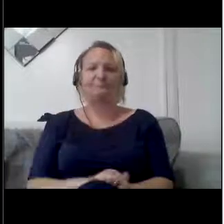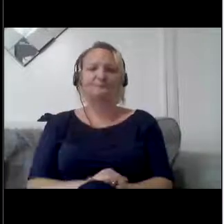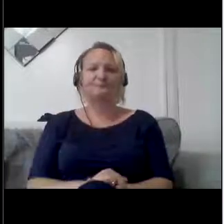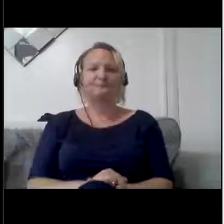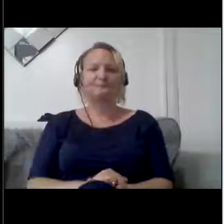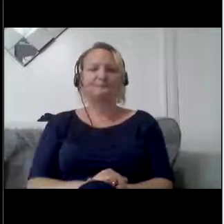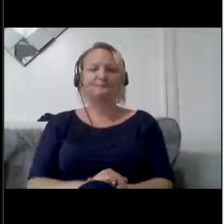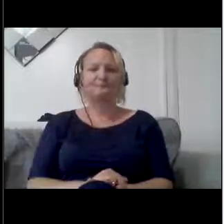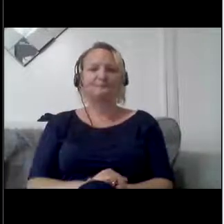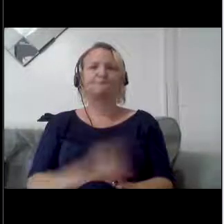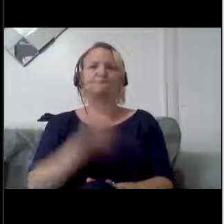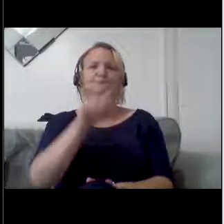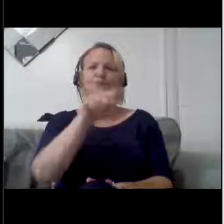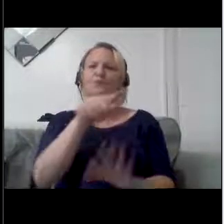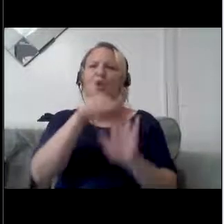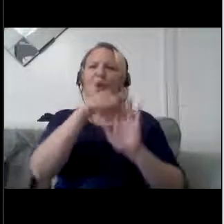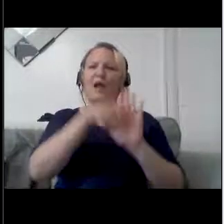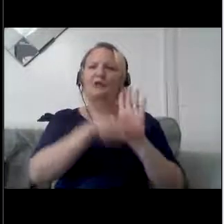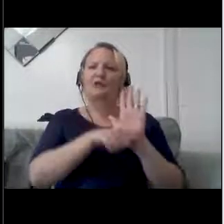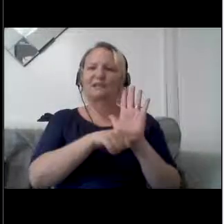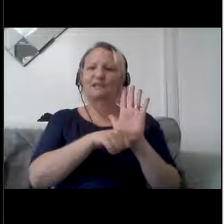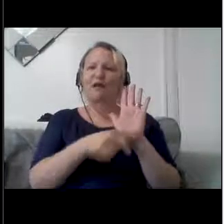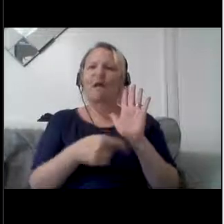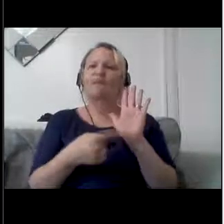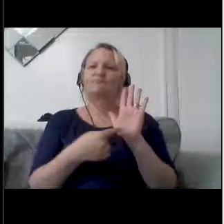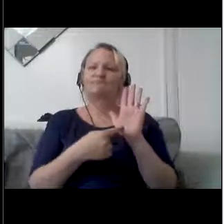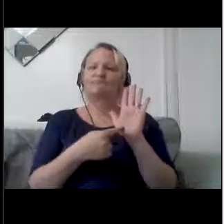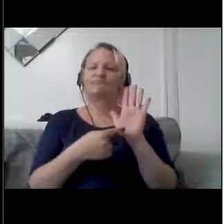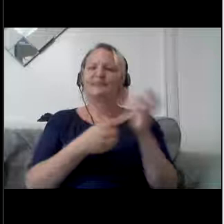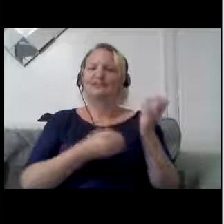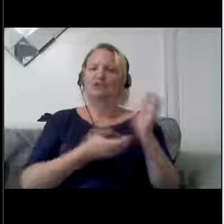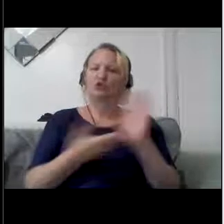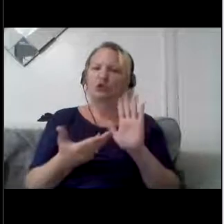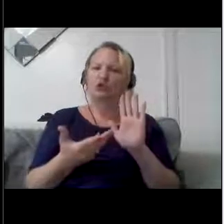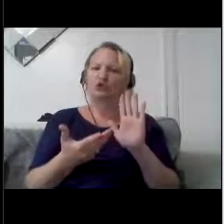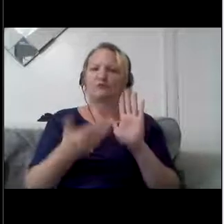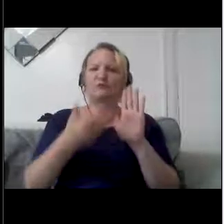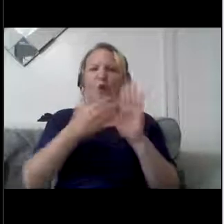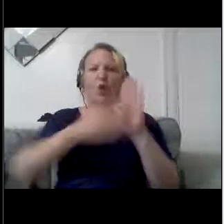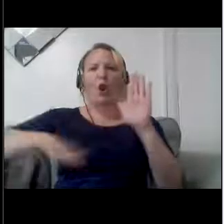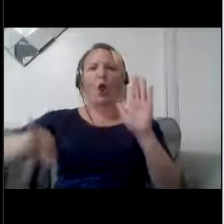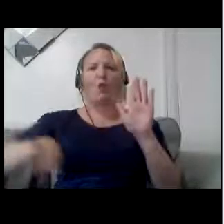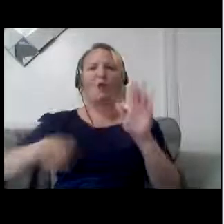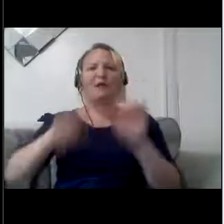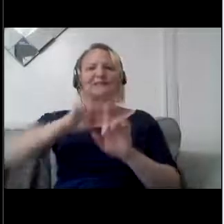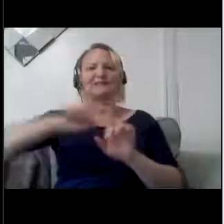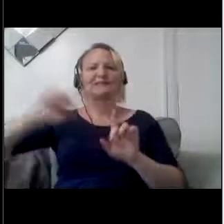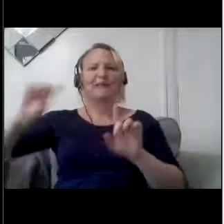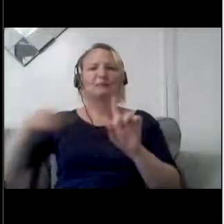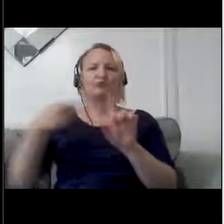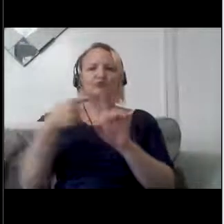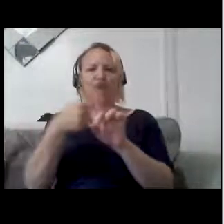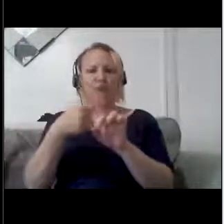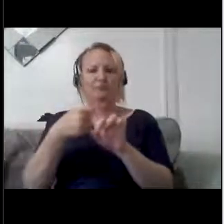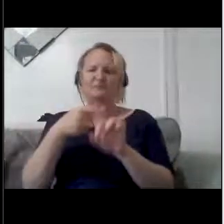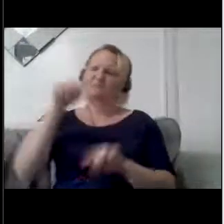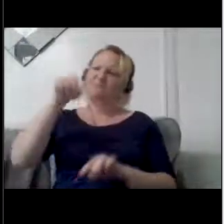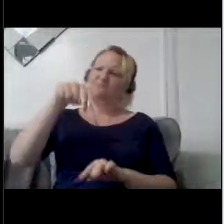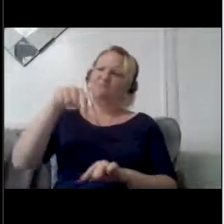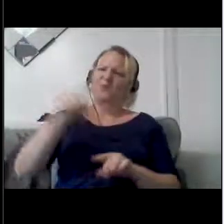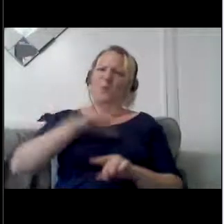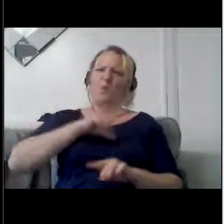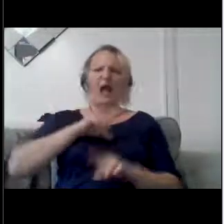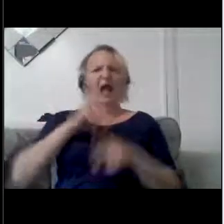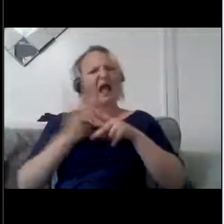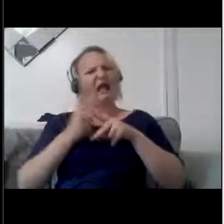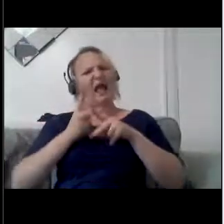So we're going to begin this evening with an introduction to the Lower Thames Crossing project and give you an overview of why we're consulting again. We'll also